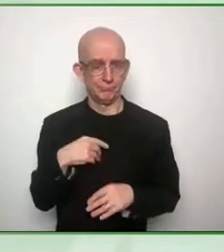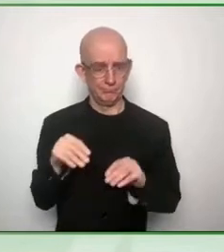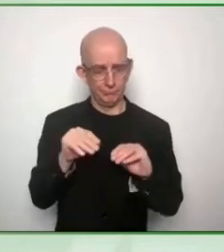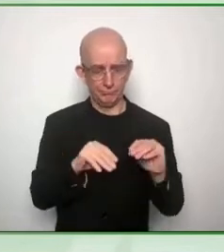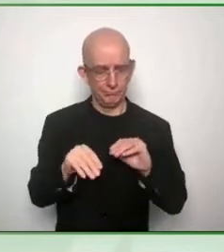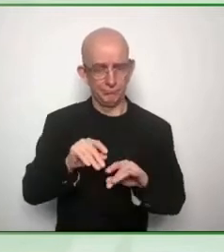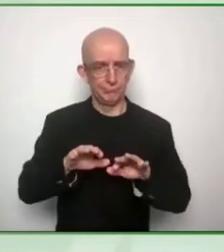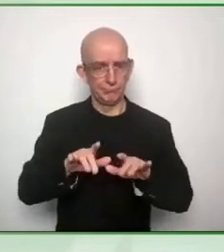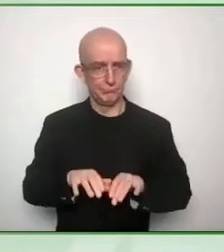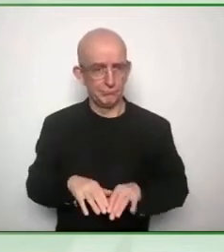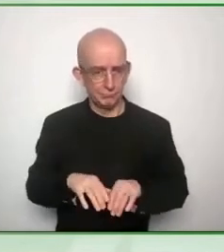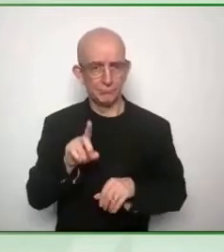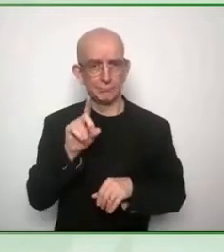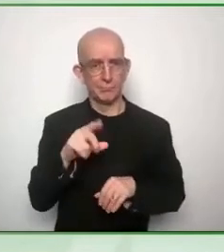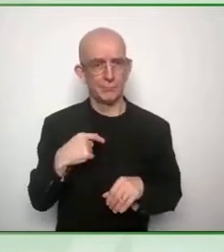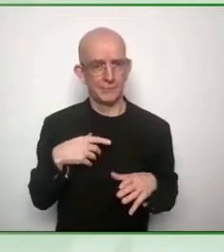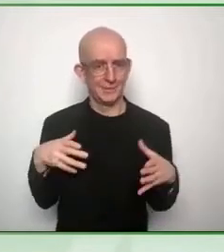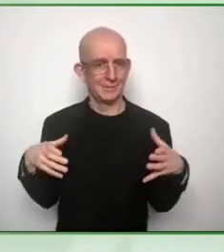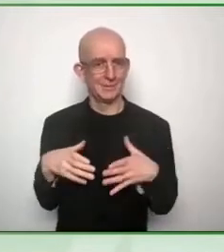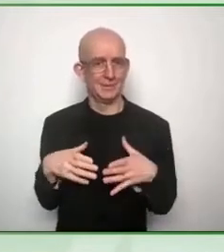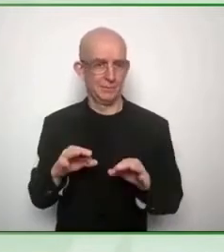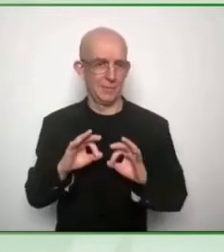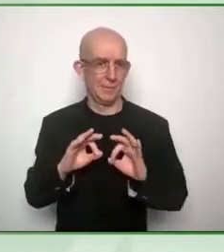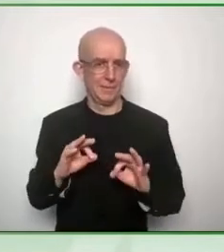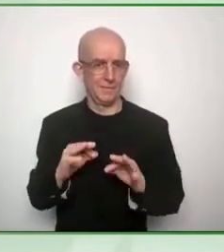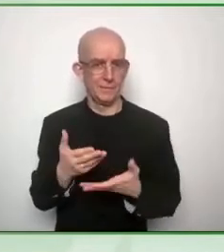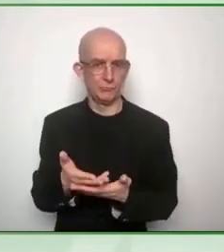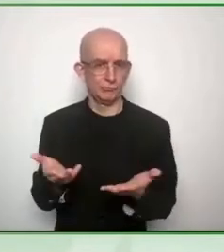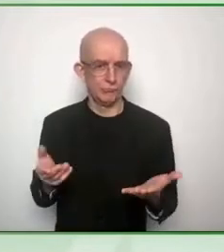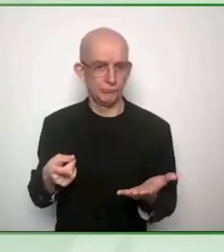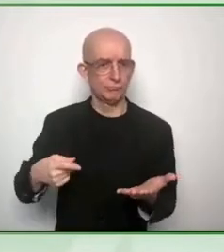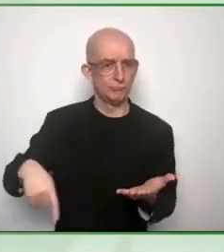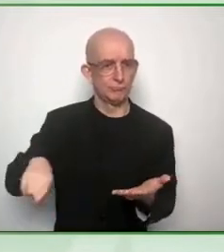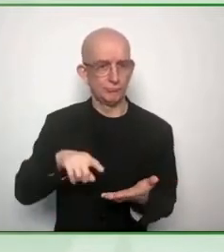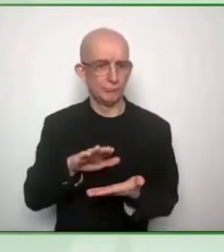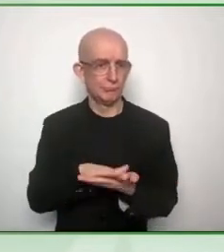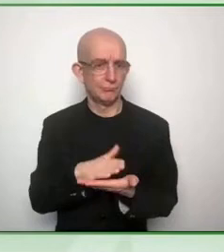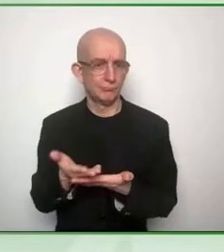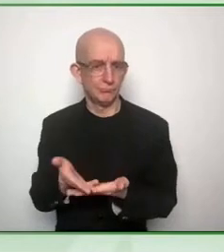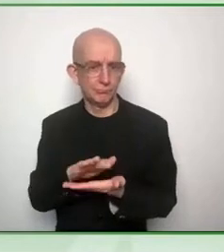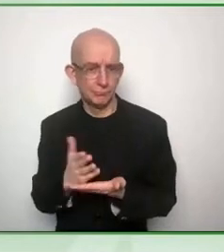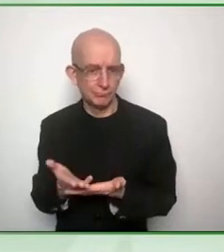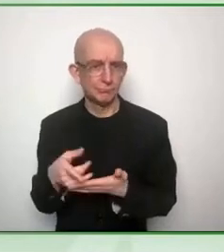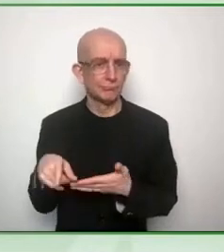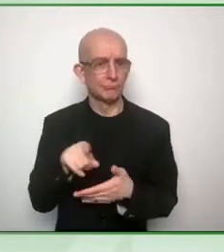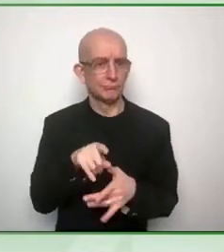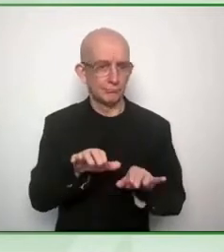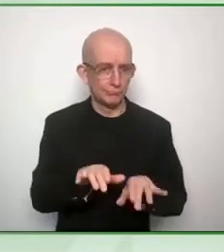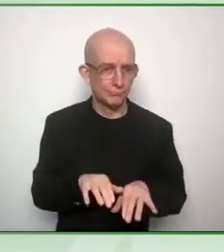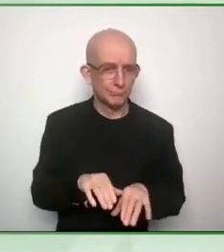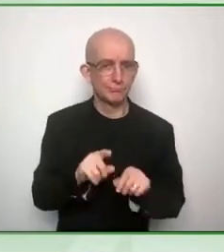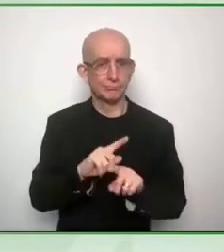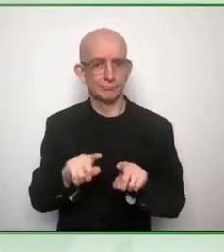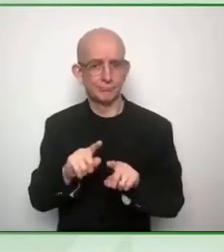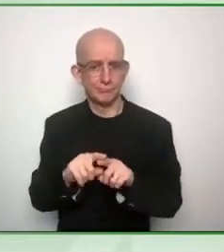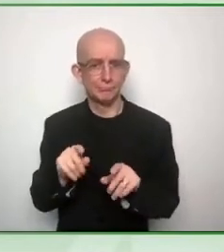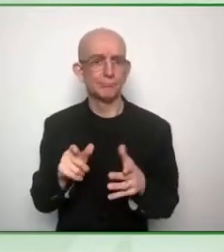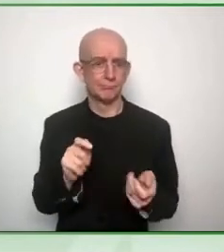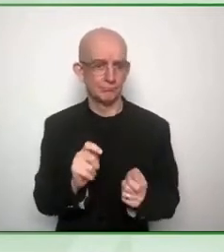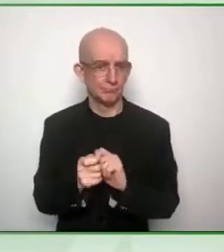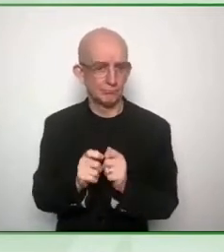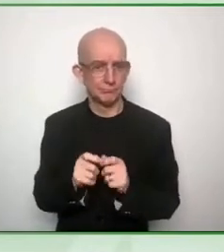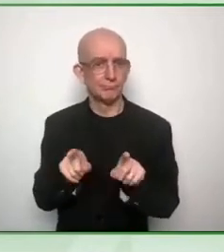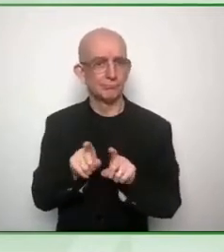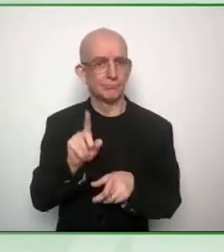signers that do the signing itself and the filming. And then we video edit that and place it onto the platform. So we have a great value chain